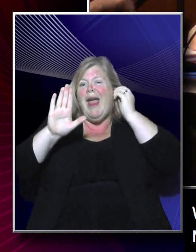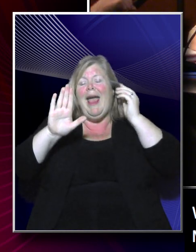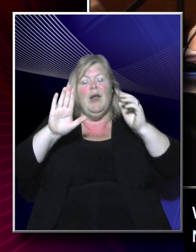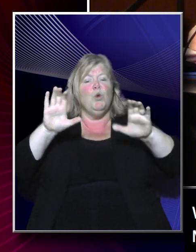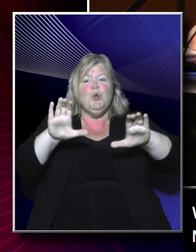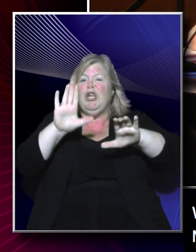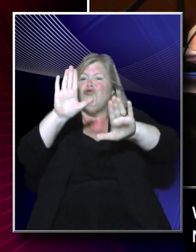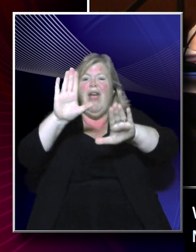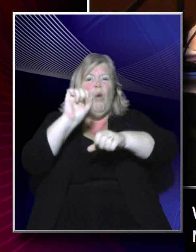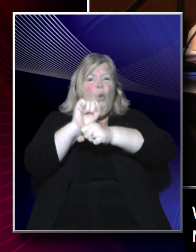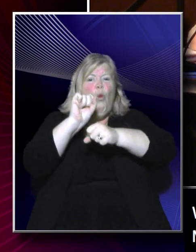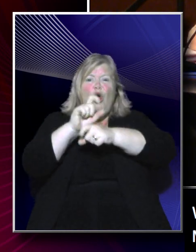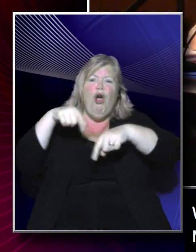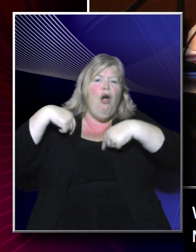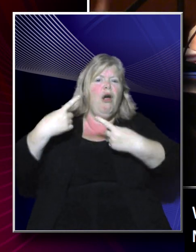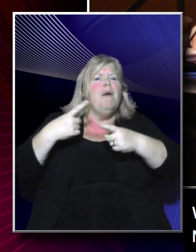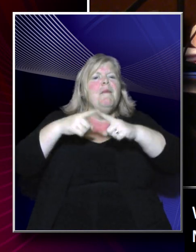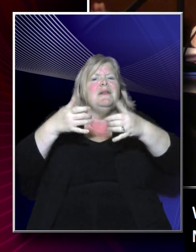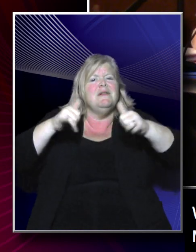do.